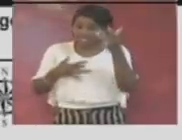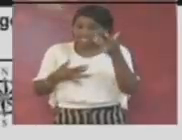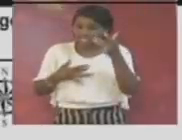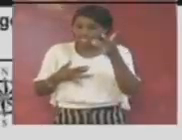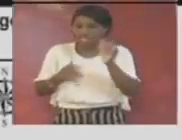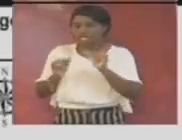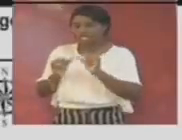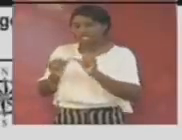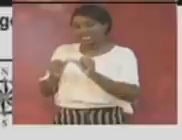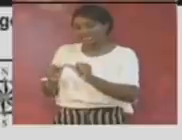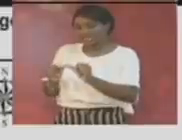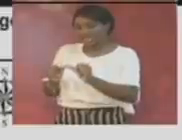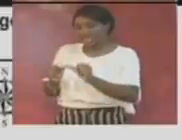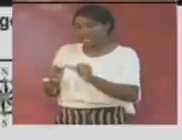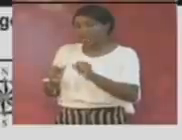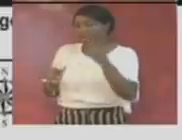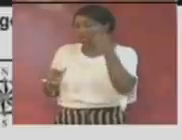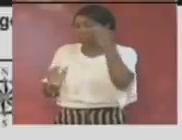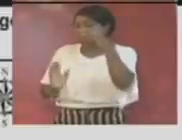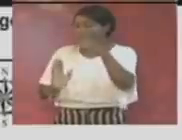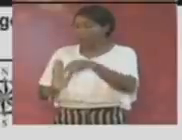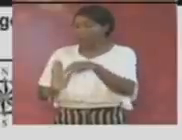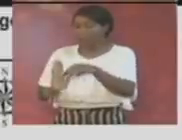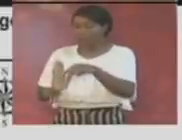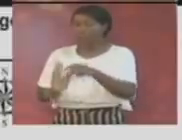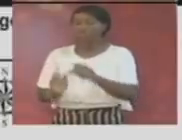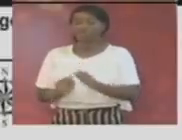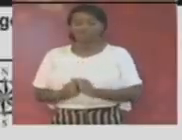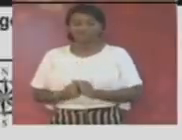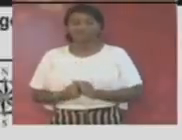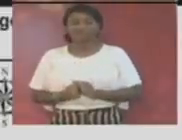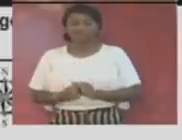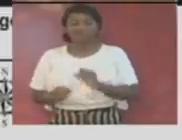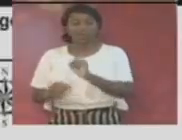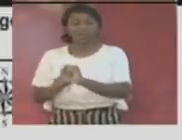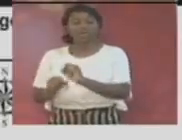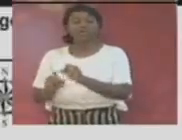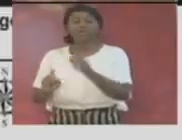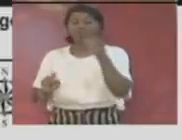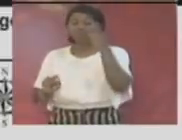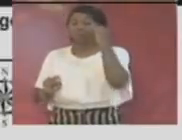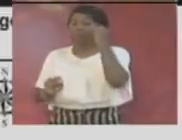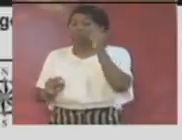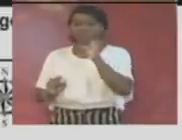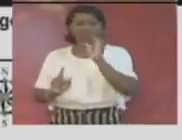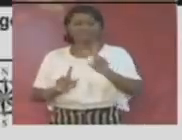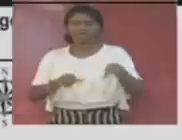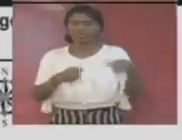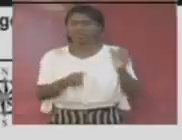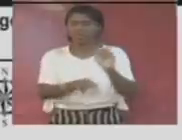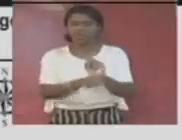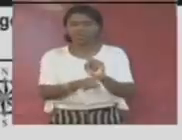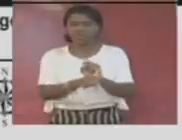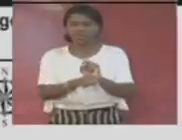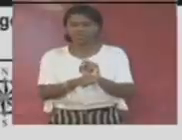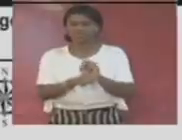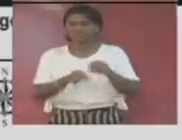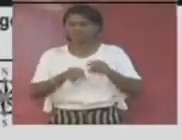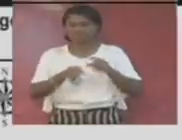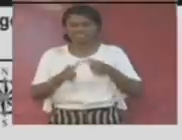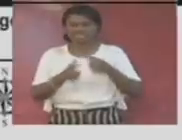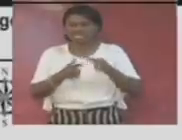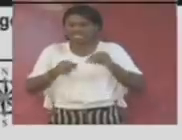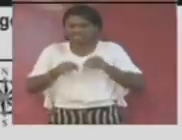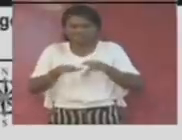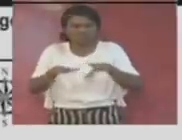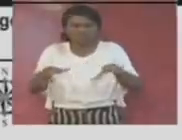to withdraw your physical presence from work. If you can work remotely, then this is an option. Please take it, and we reduce the risk